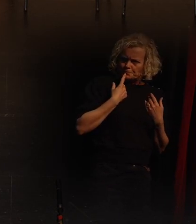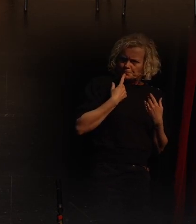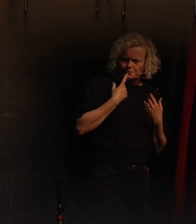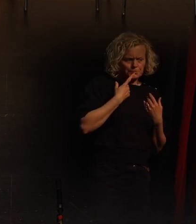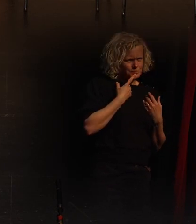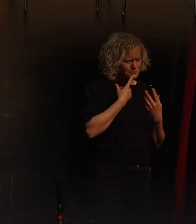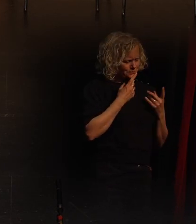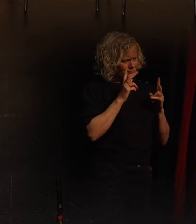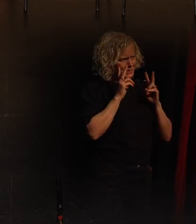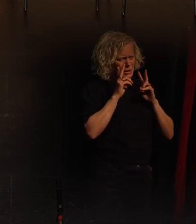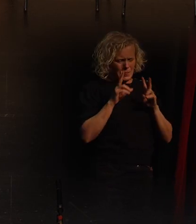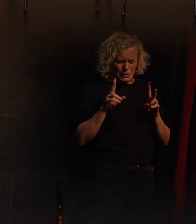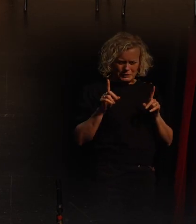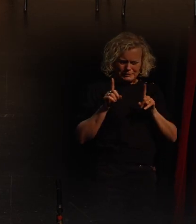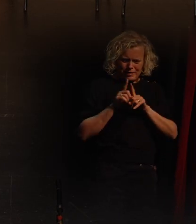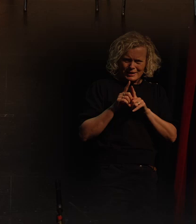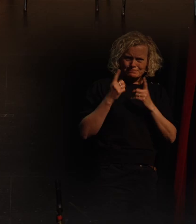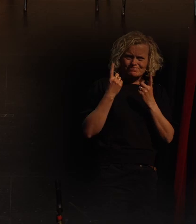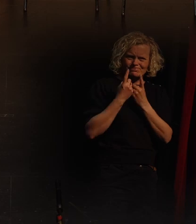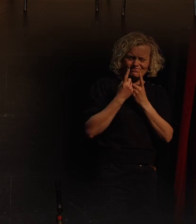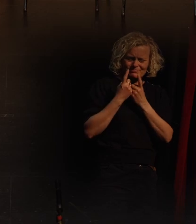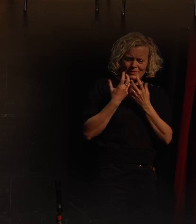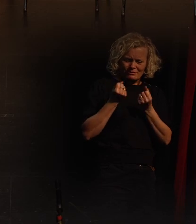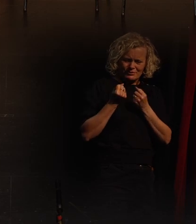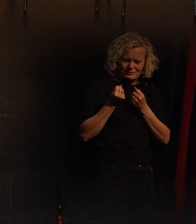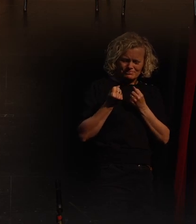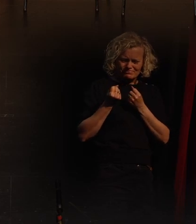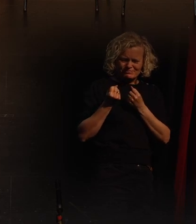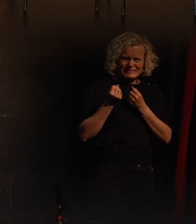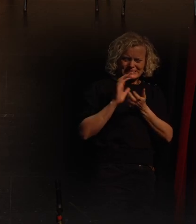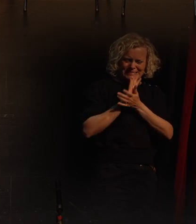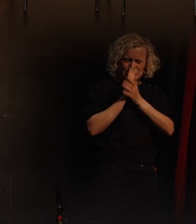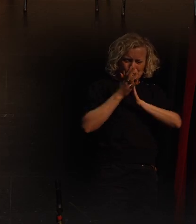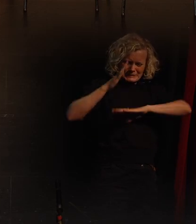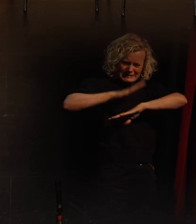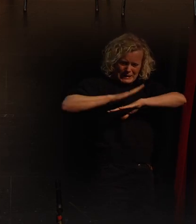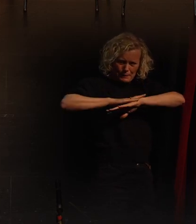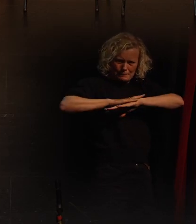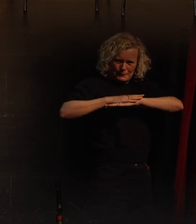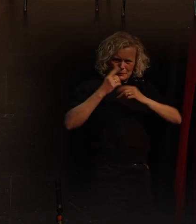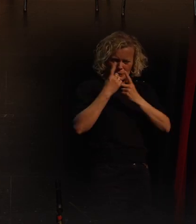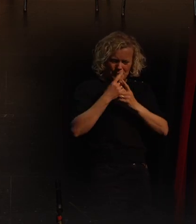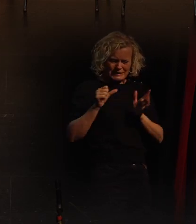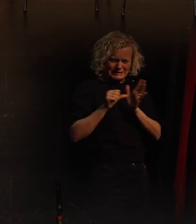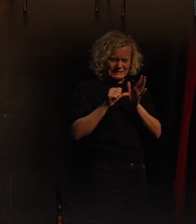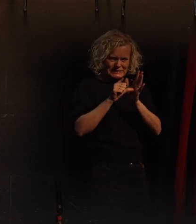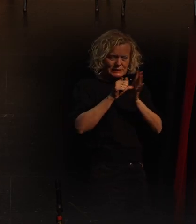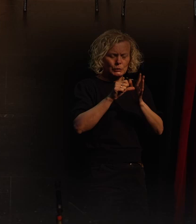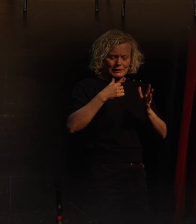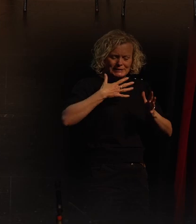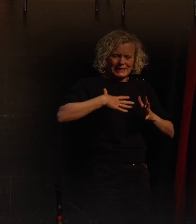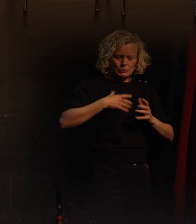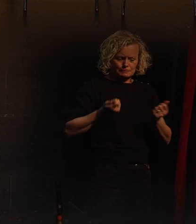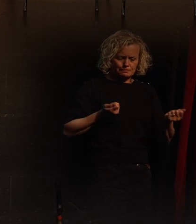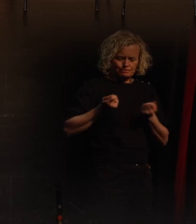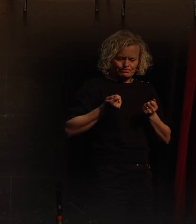It looks like there will be a long period of destruction. They will have to deal with this